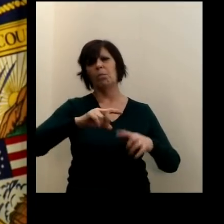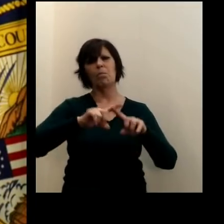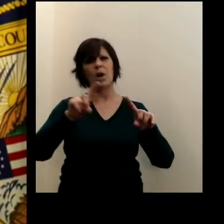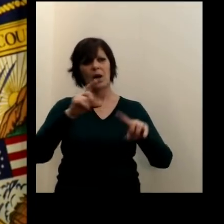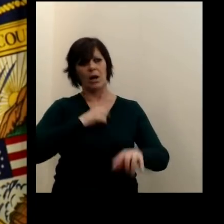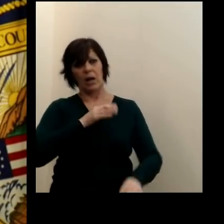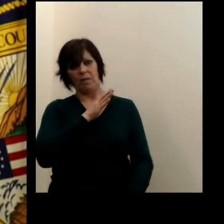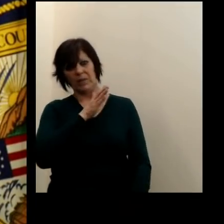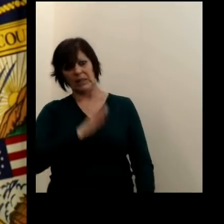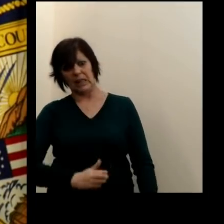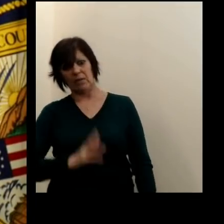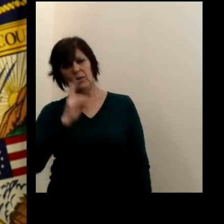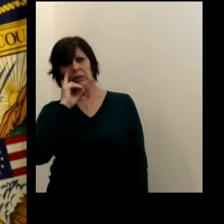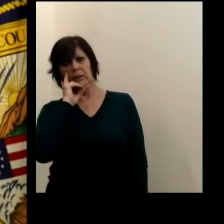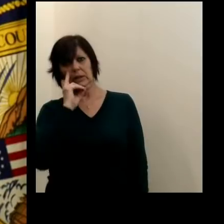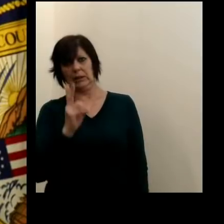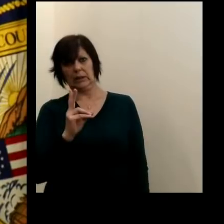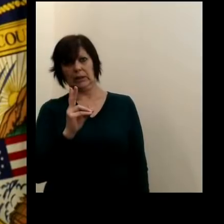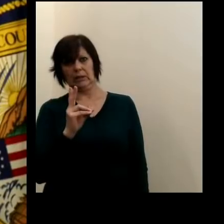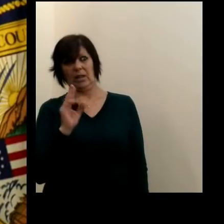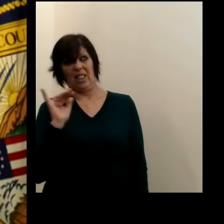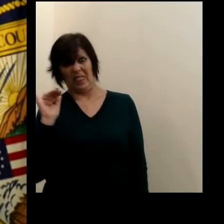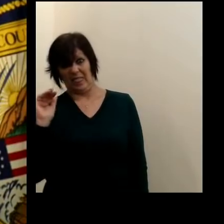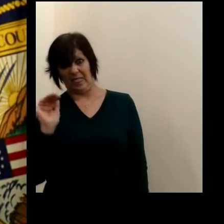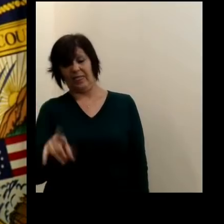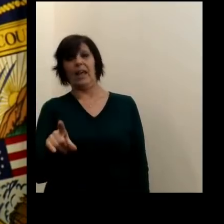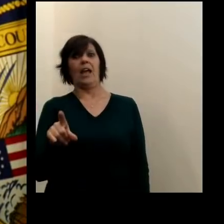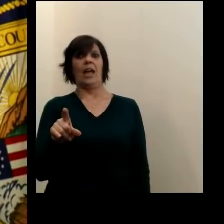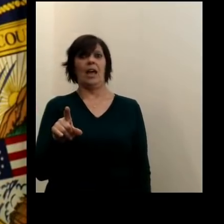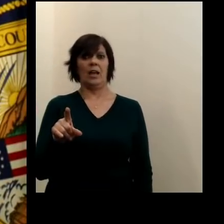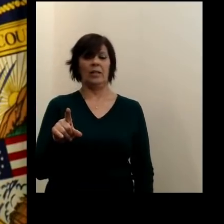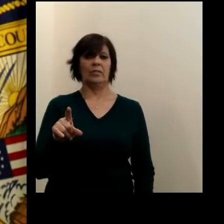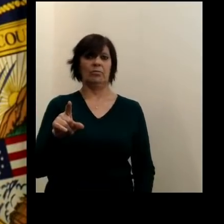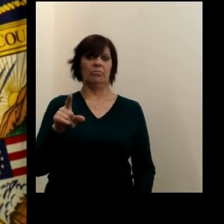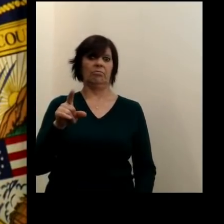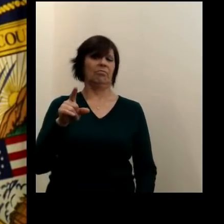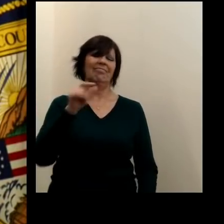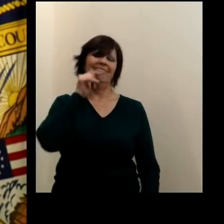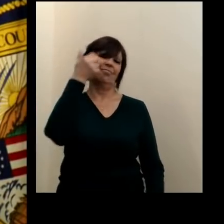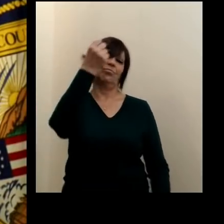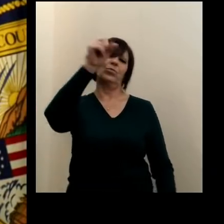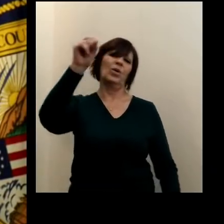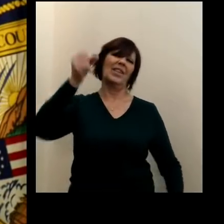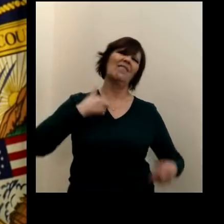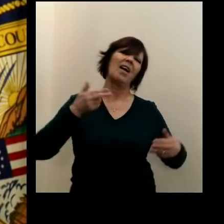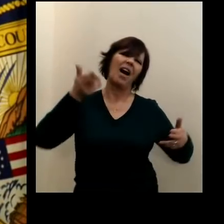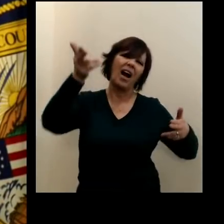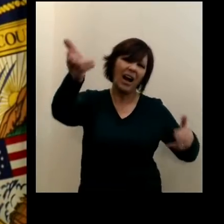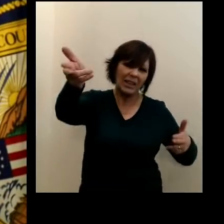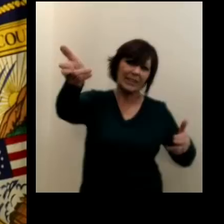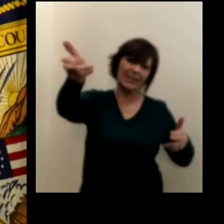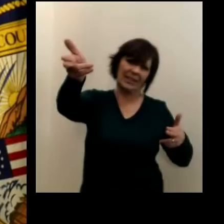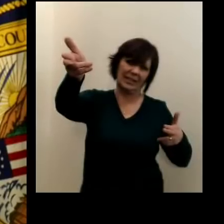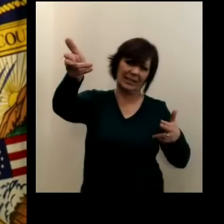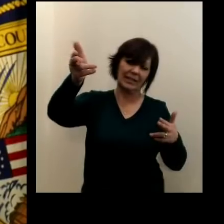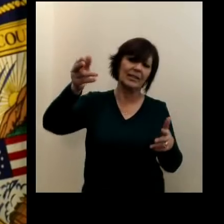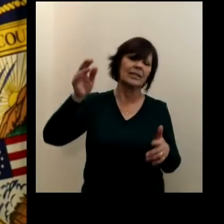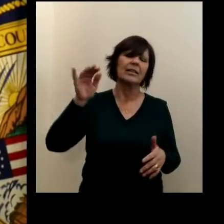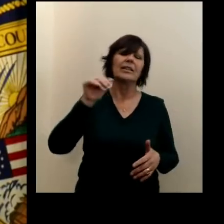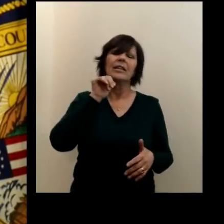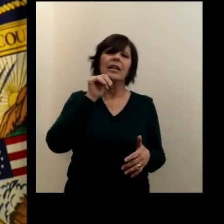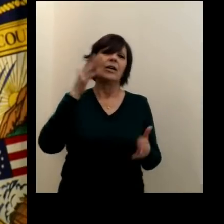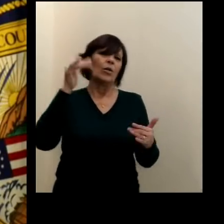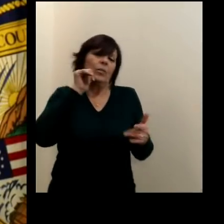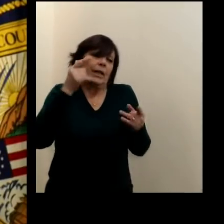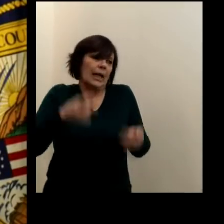seen an armed protest in our region that is visible like you've seen in other areas where people are carrying long guns and the like. I would certainly hope that wouldn't happen